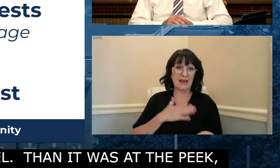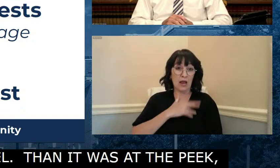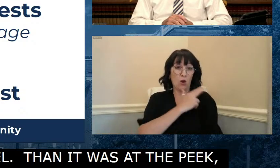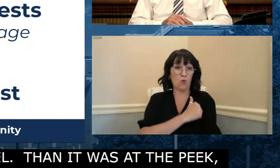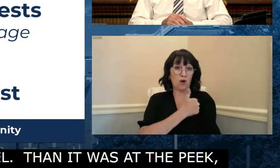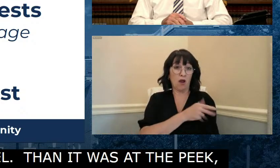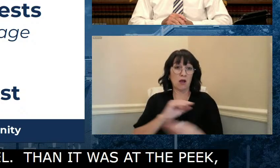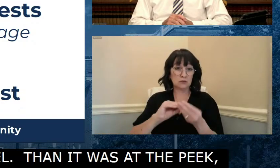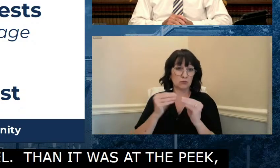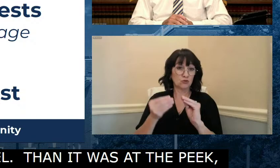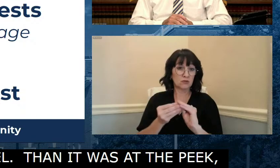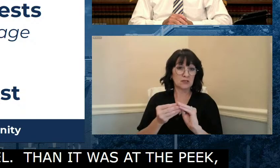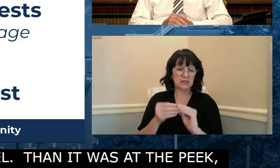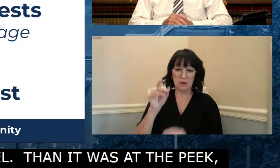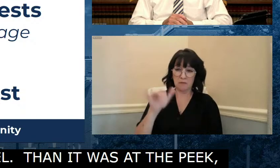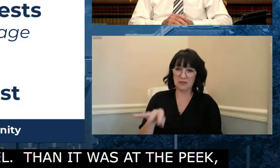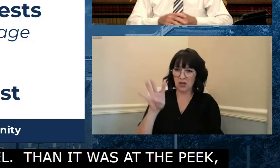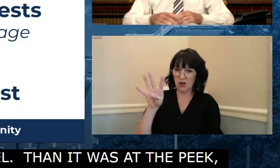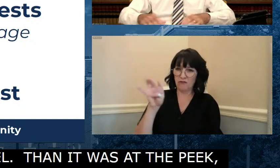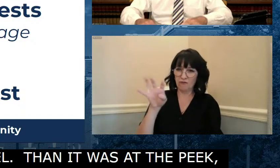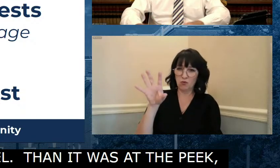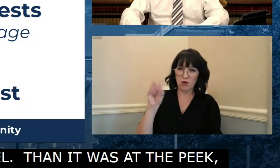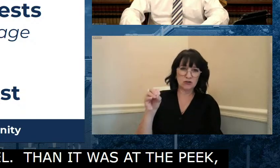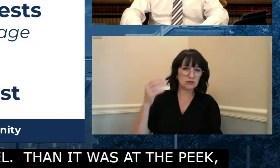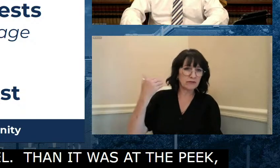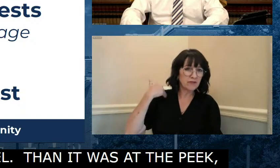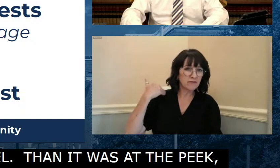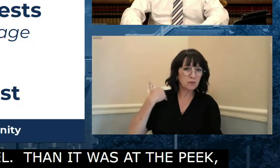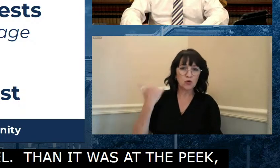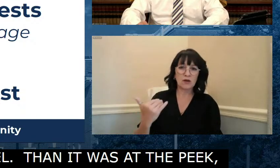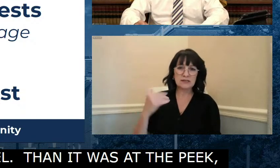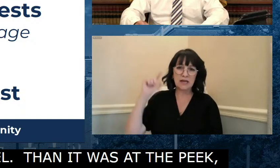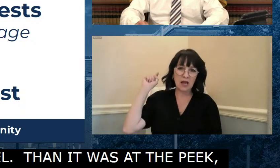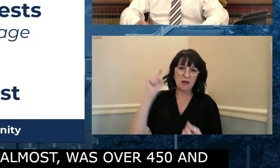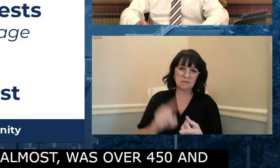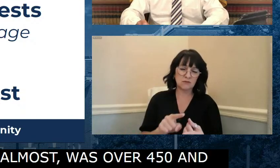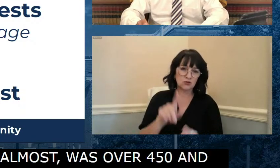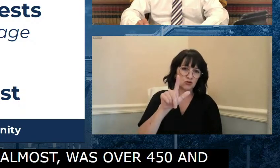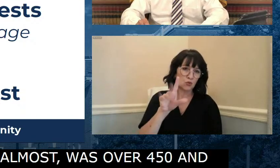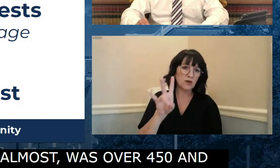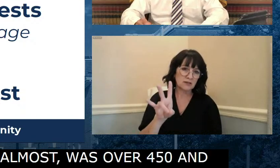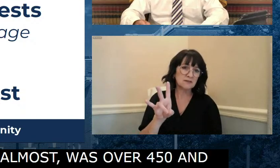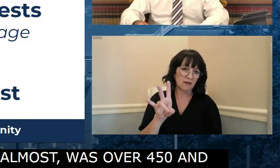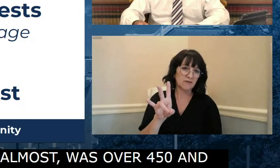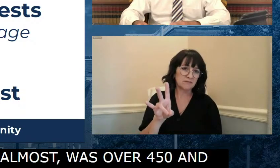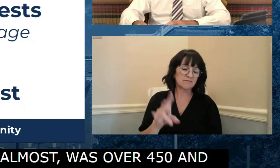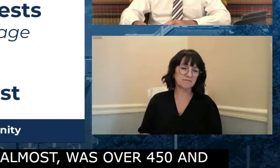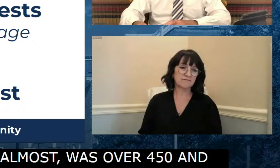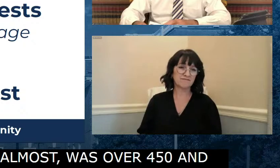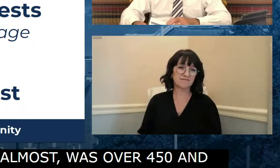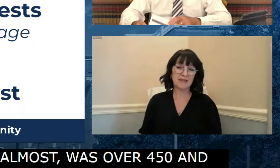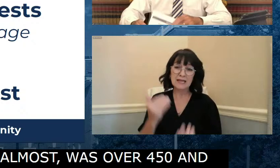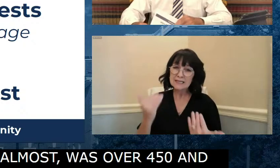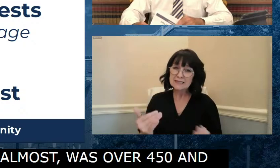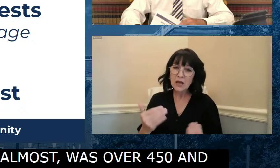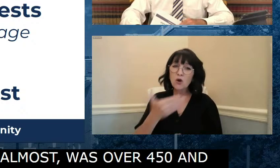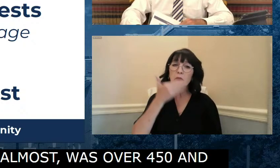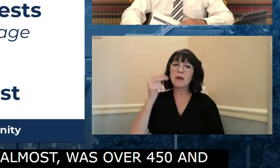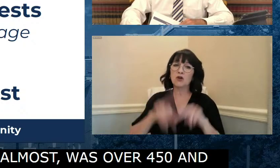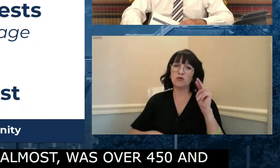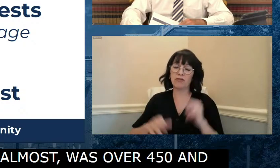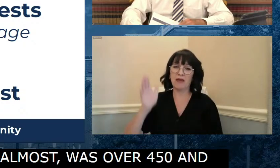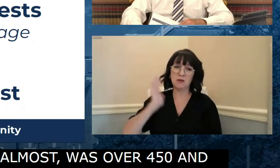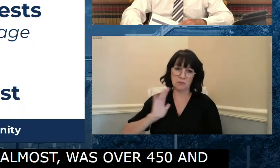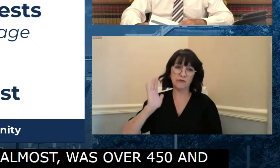over 450. I think, AJ, we're down to 27. So we're in a much better place, and we're in a much better place because so many of you